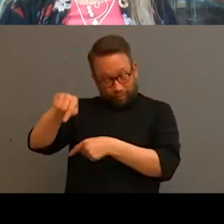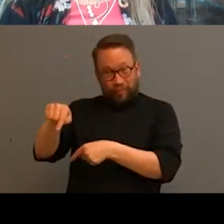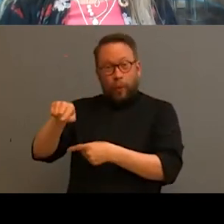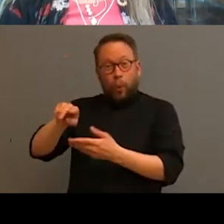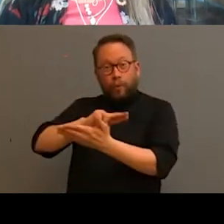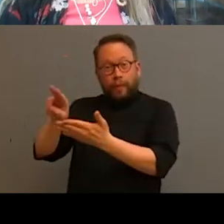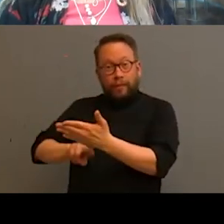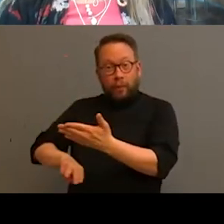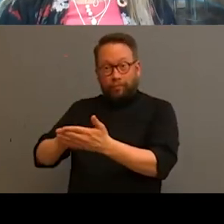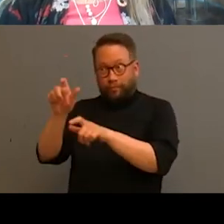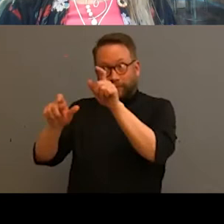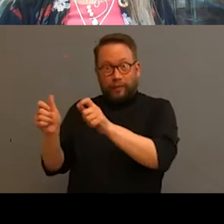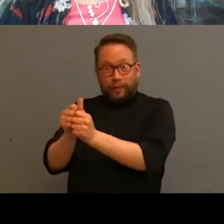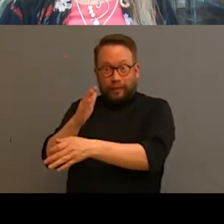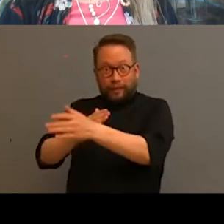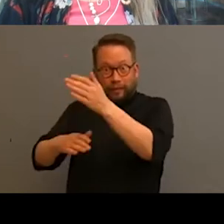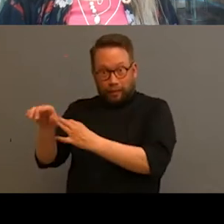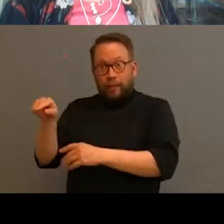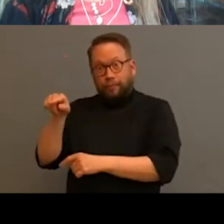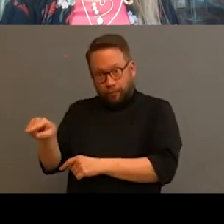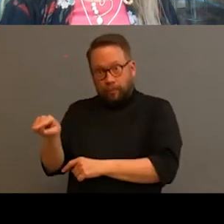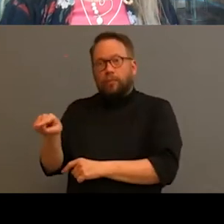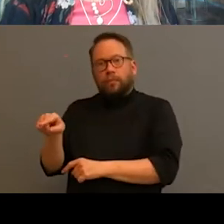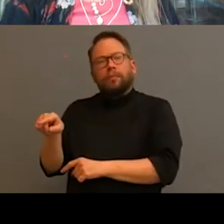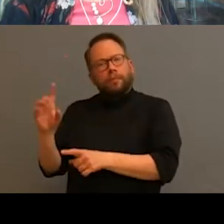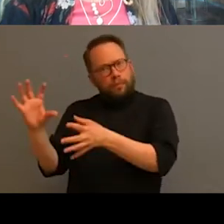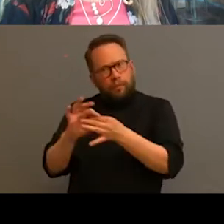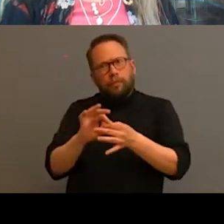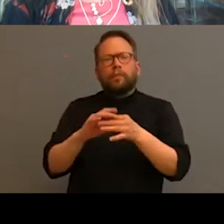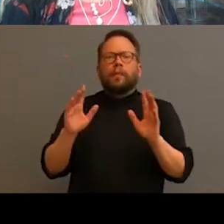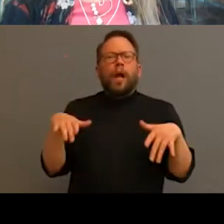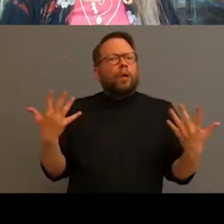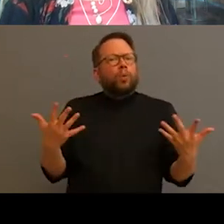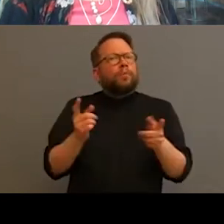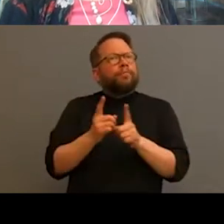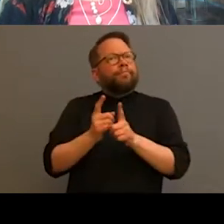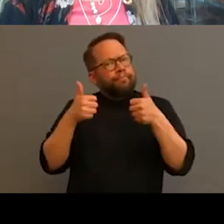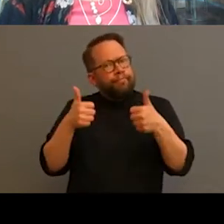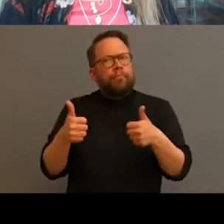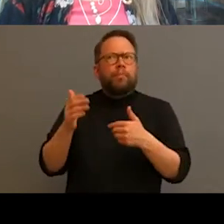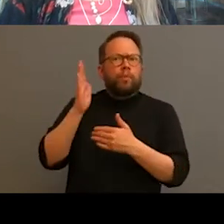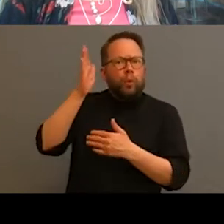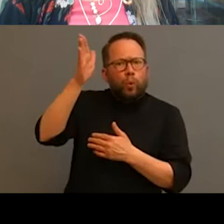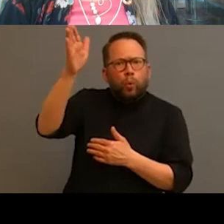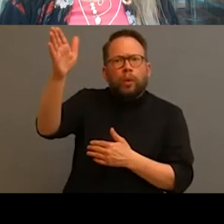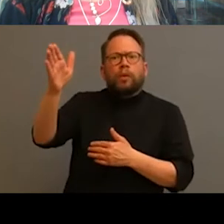goals to make it sustainable. In CRPD,